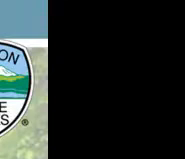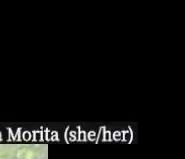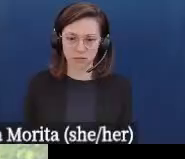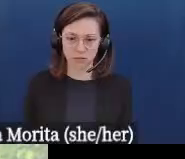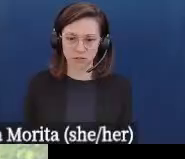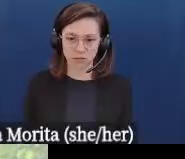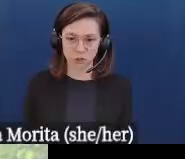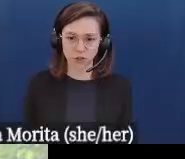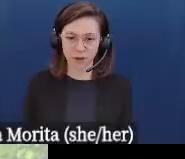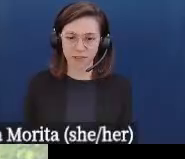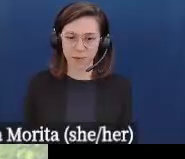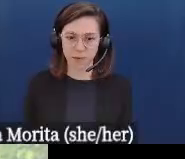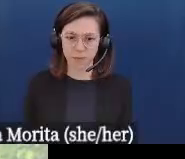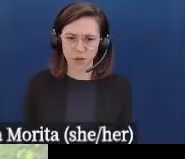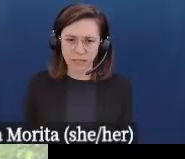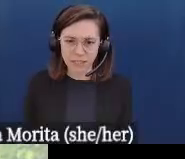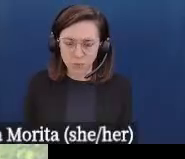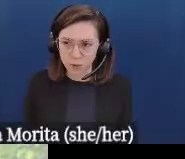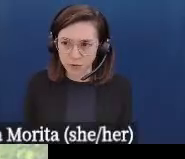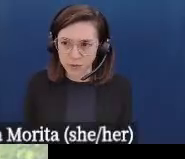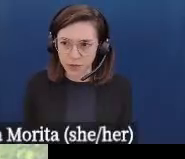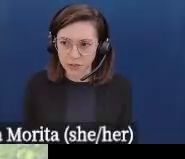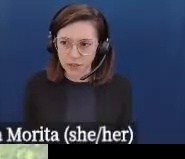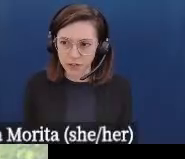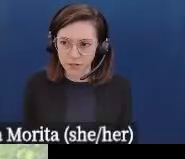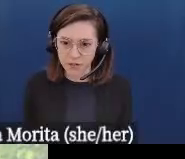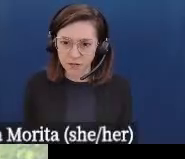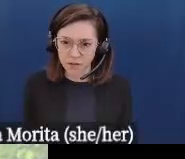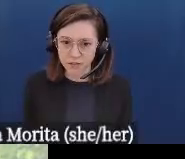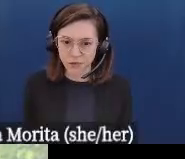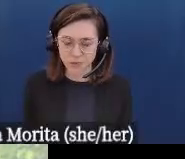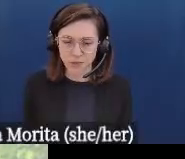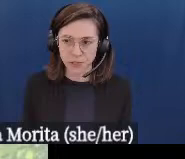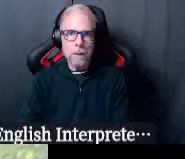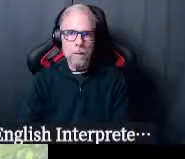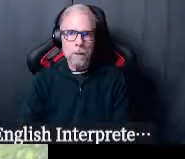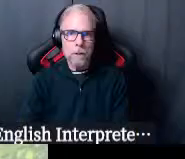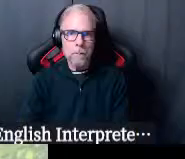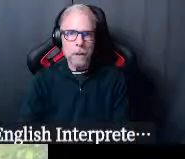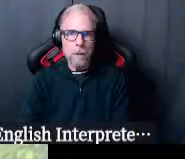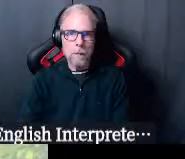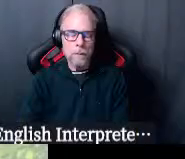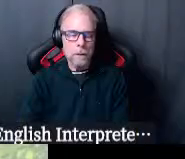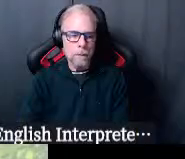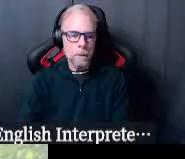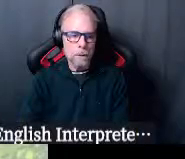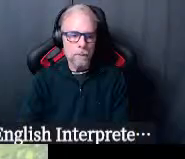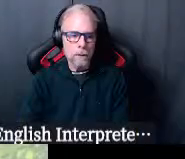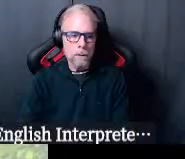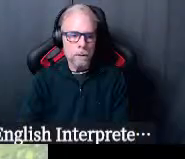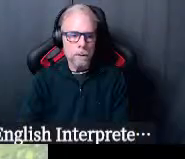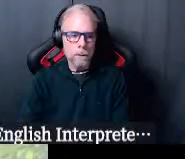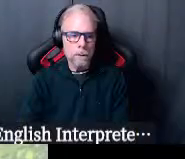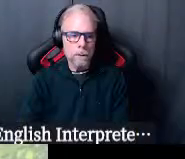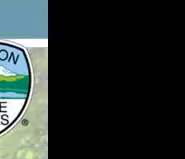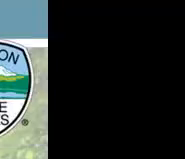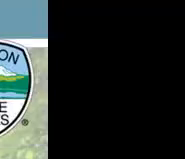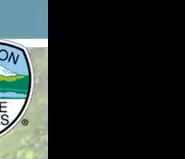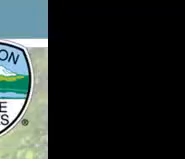Daniel. Could you spotlight? Oh, I guess we're both spotlit now. How about if I I turn mine off and yeah, we see try if to they see